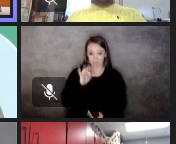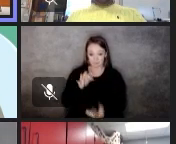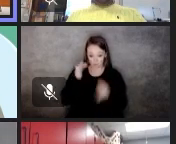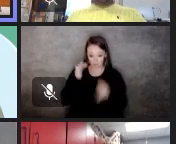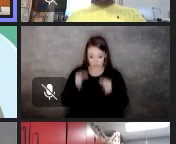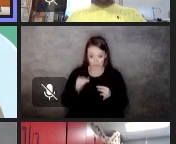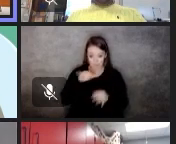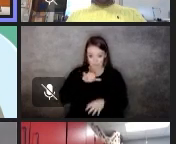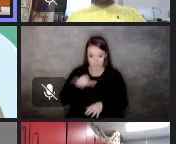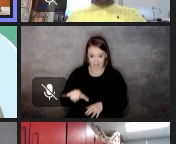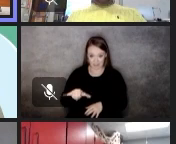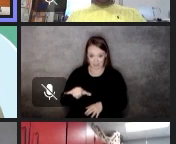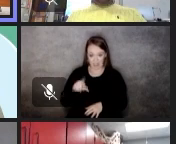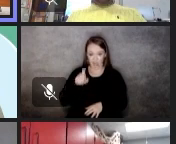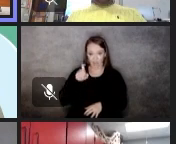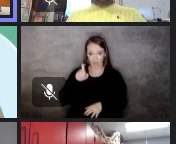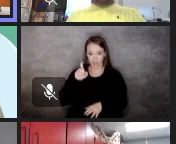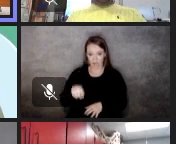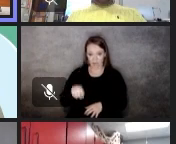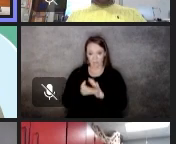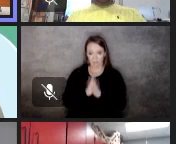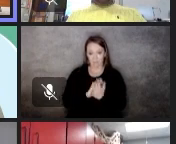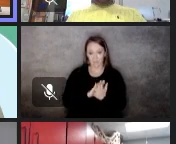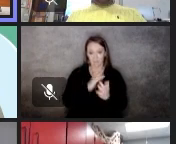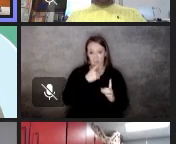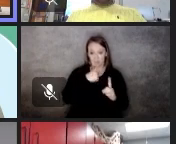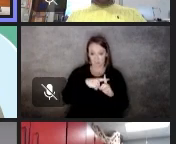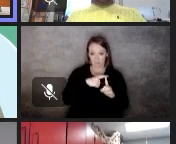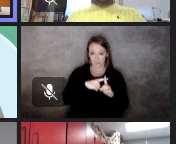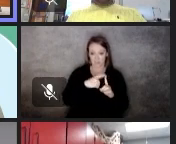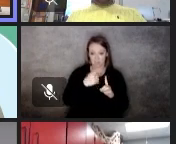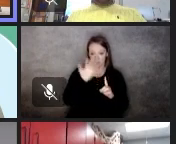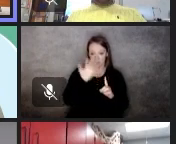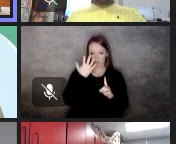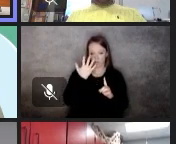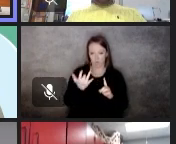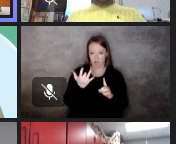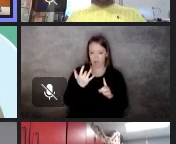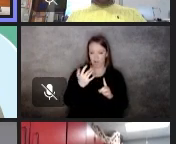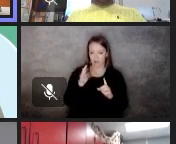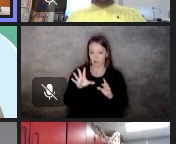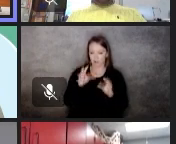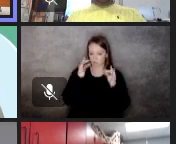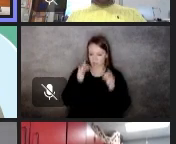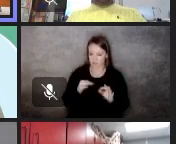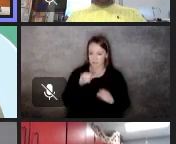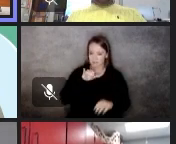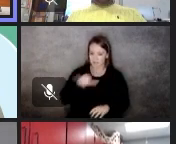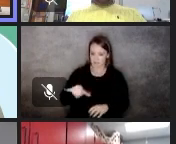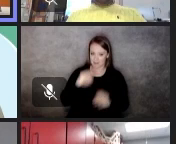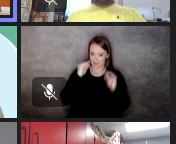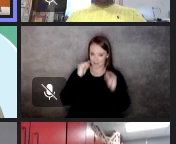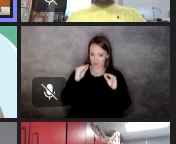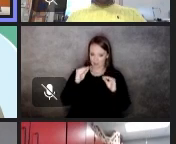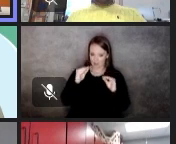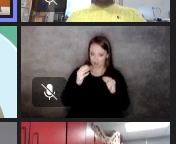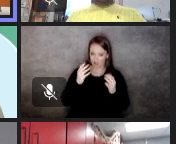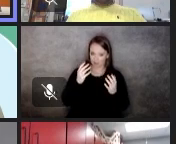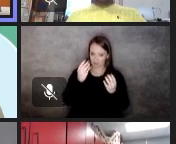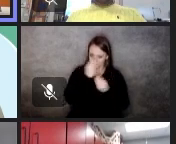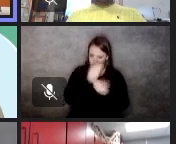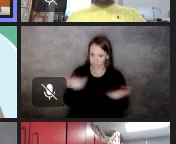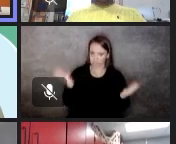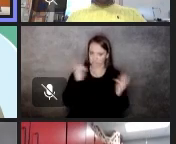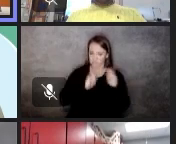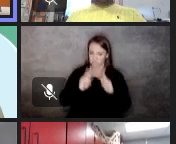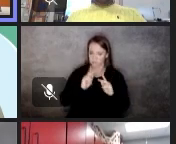got to shine a light on why you choose to stay and let it be made known, because that could help someone else make that decision to stay